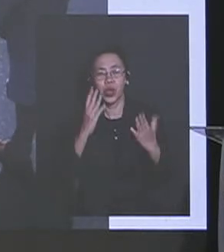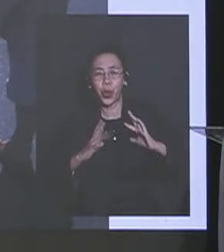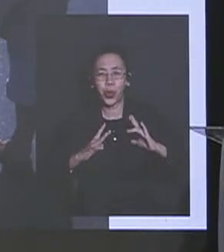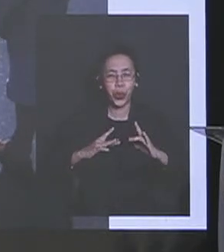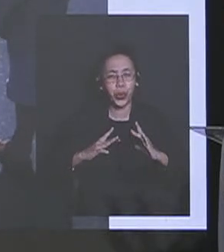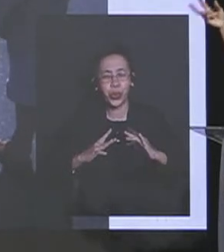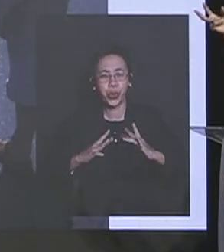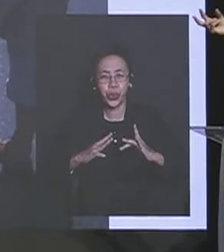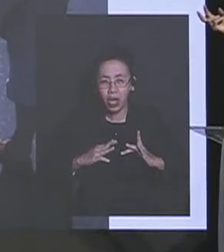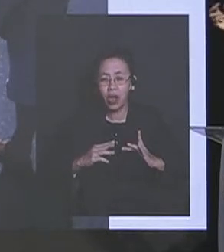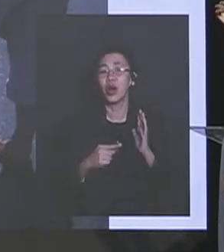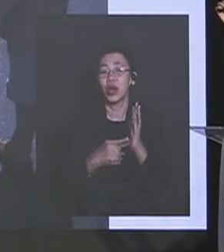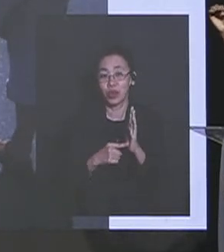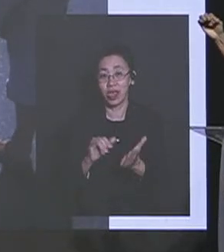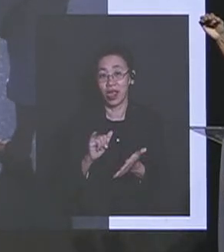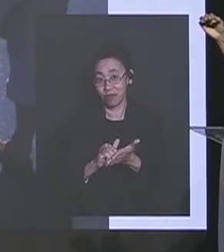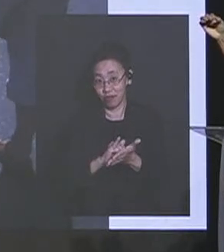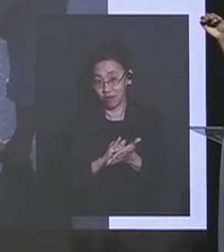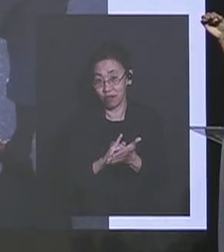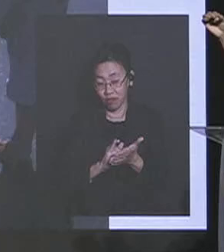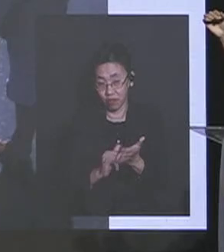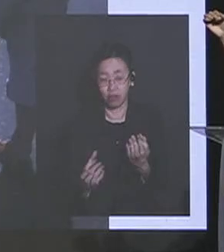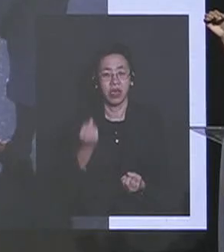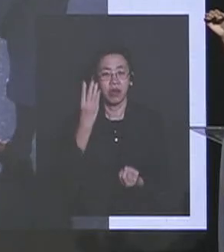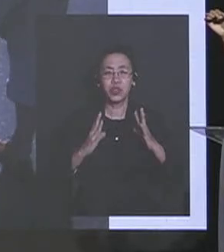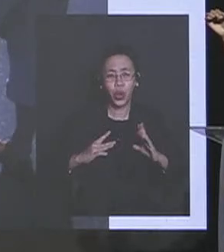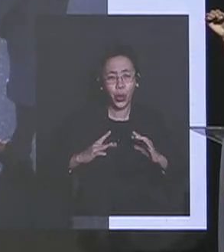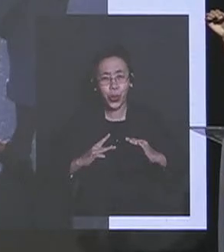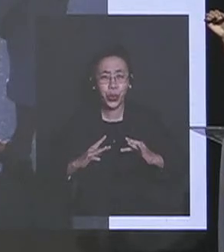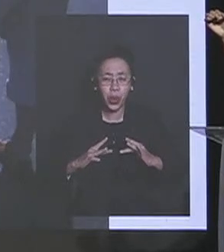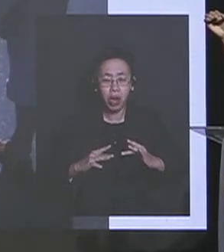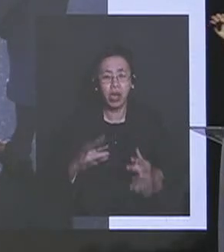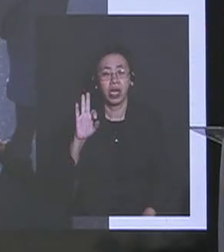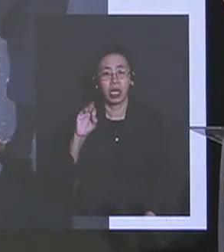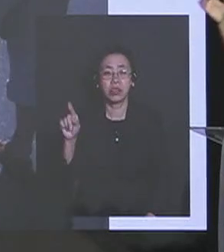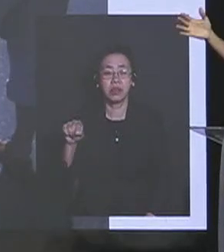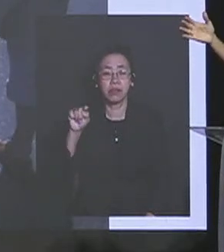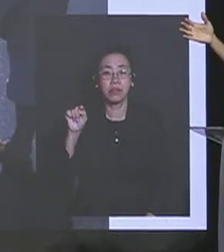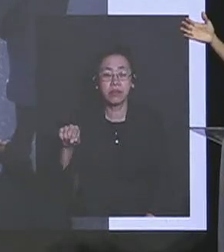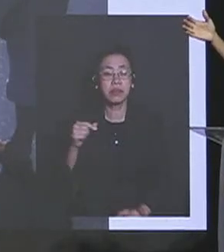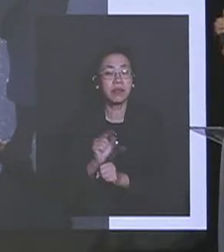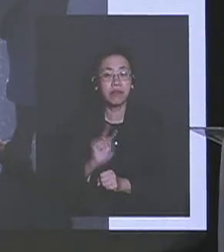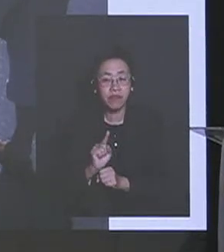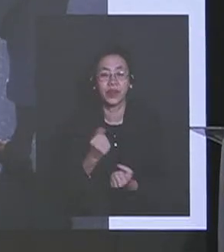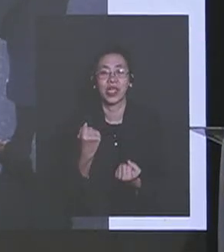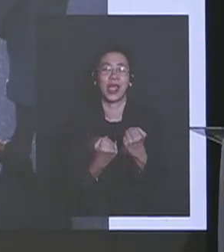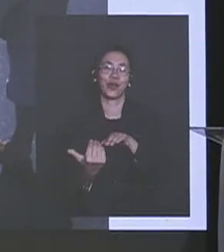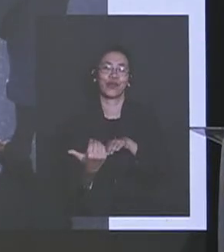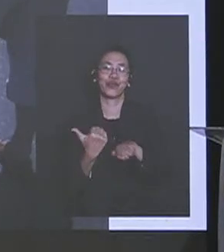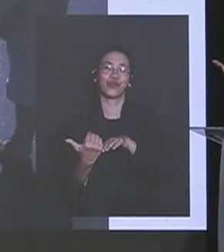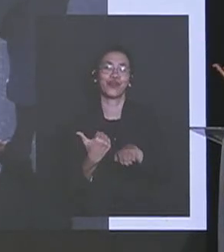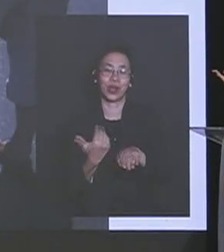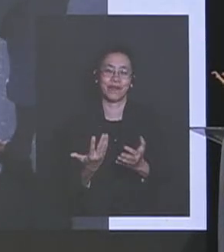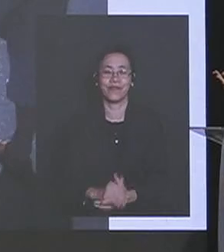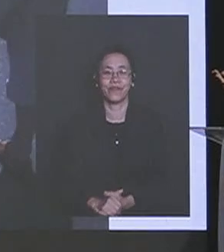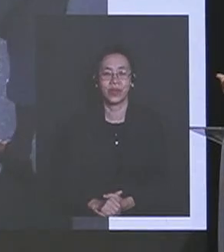you know, it's like 90% of that space was for cars, even though 90% of the user is somebody on foot, not